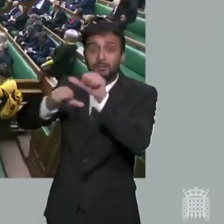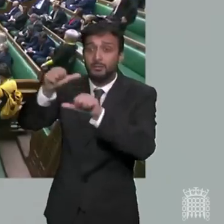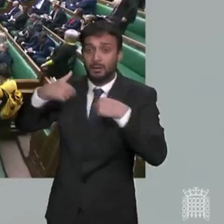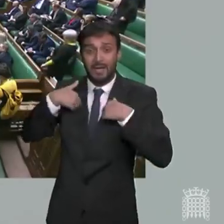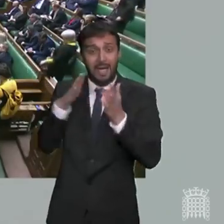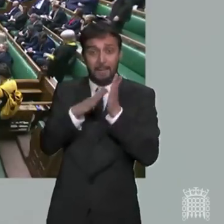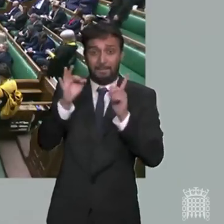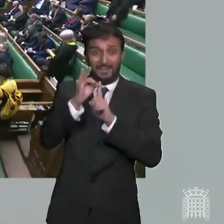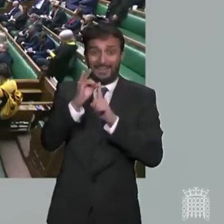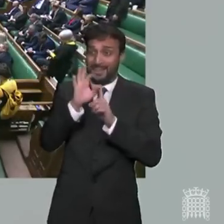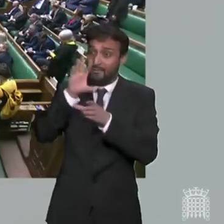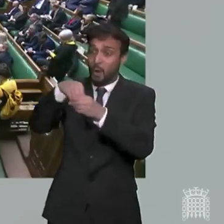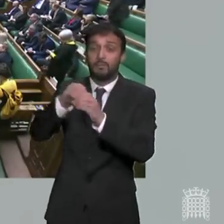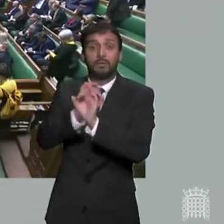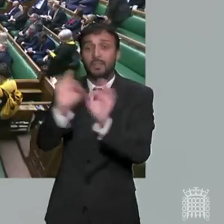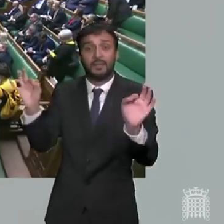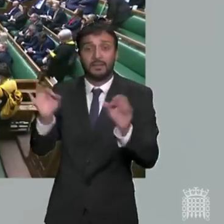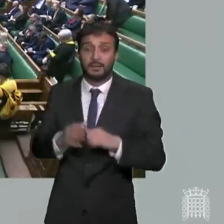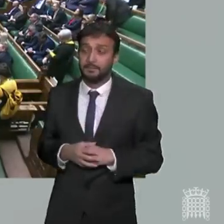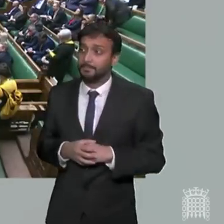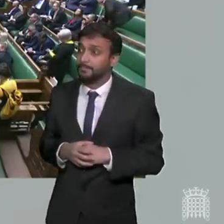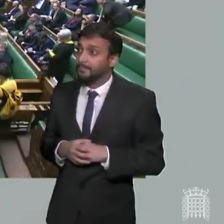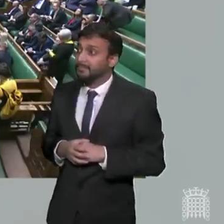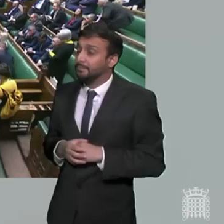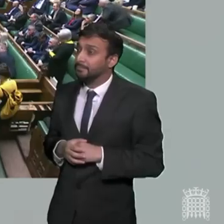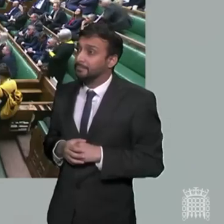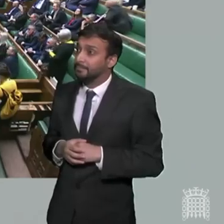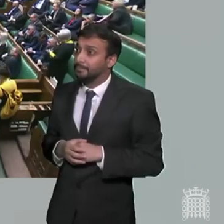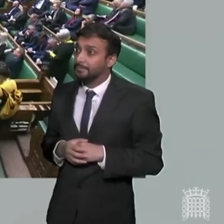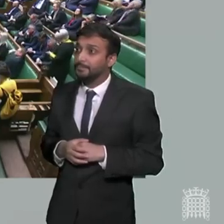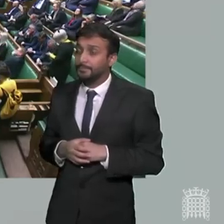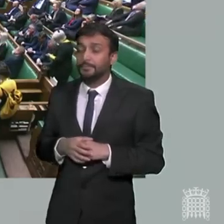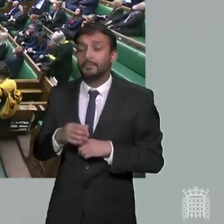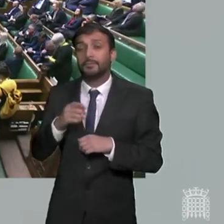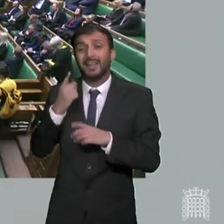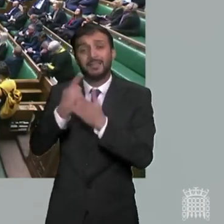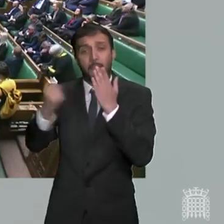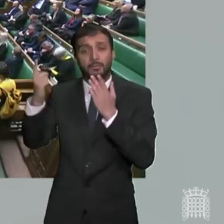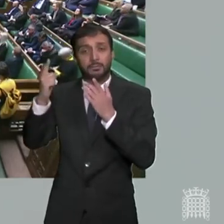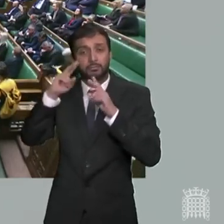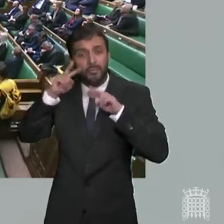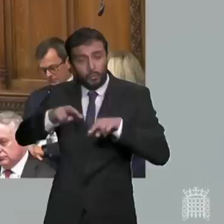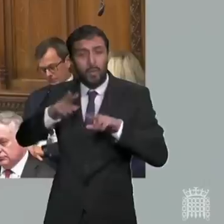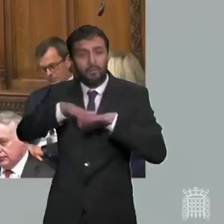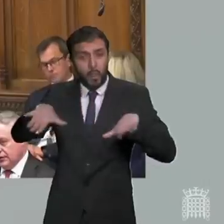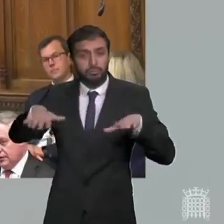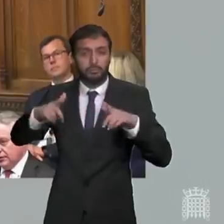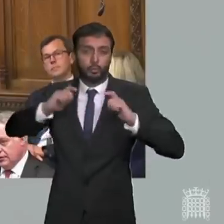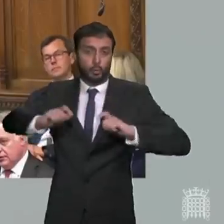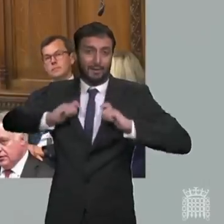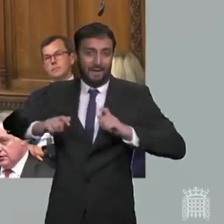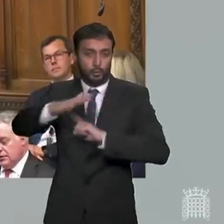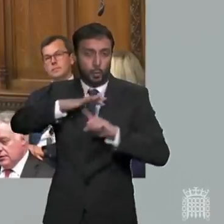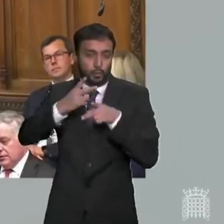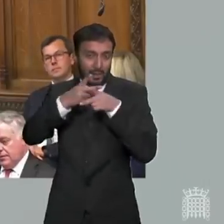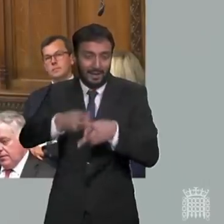Walker. Josh McAllister's independent review of children's social care has been with the government since May, and I understand there's been some disappointment that the